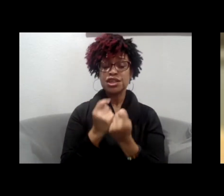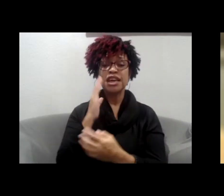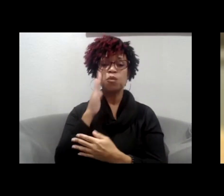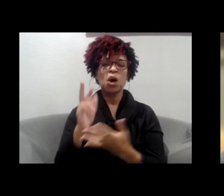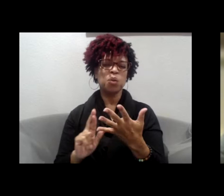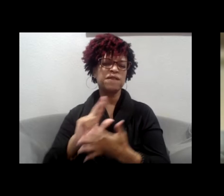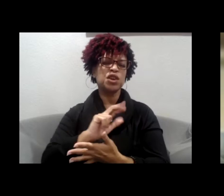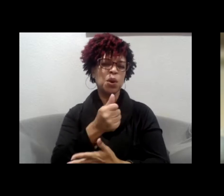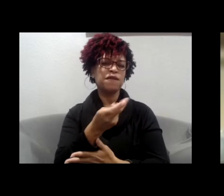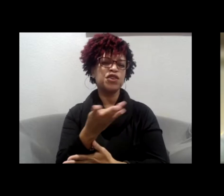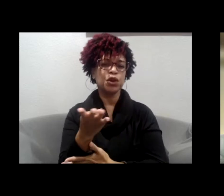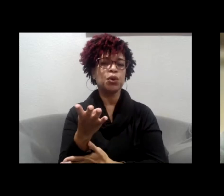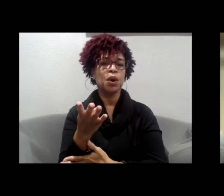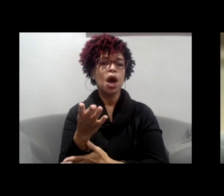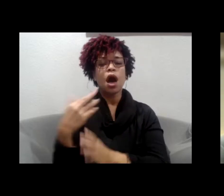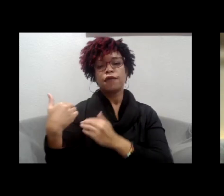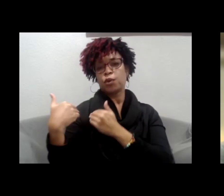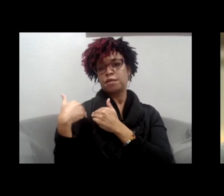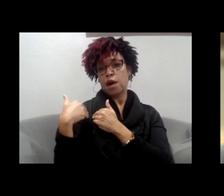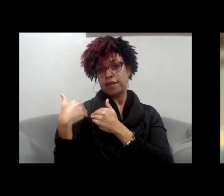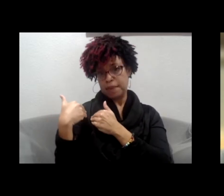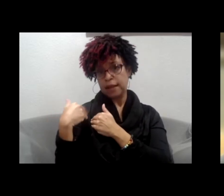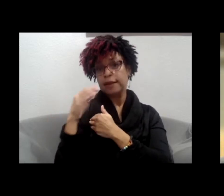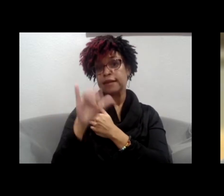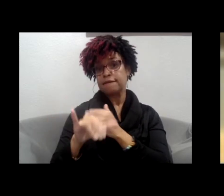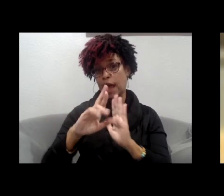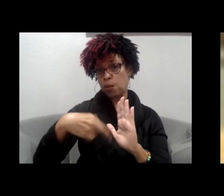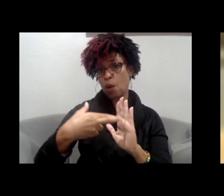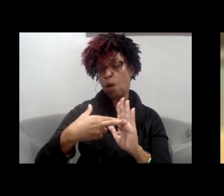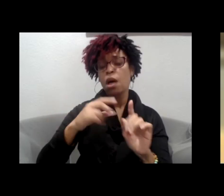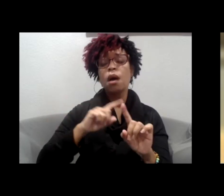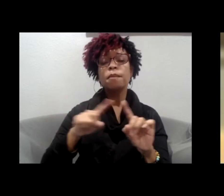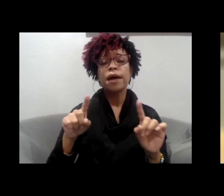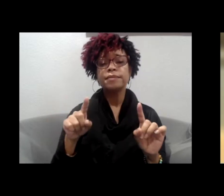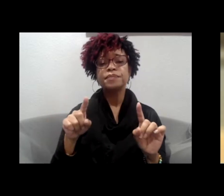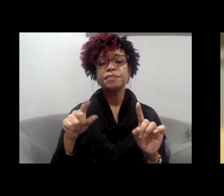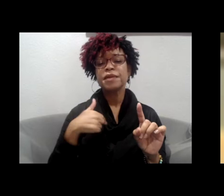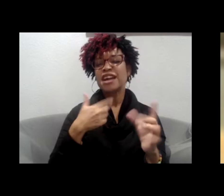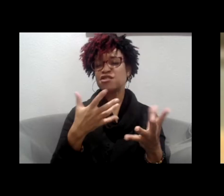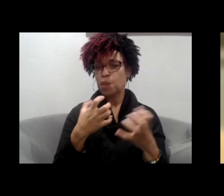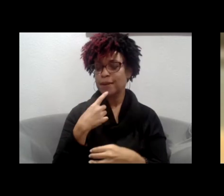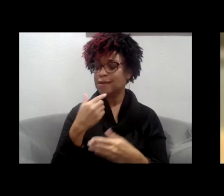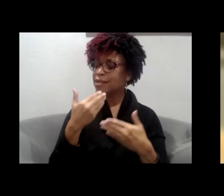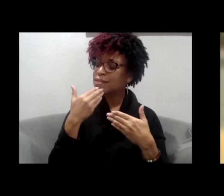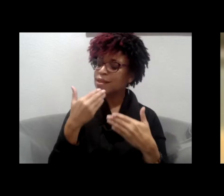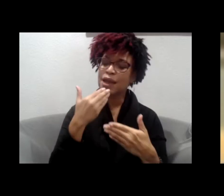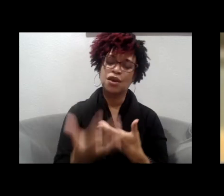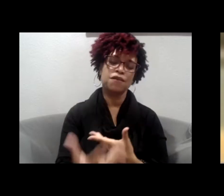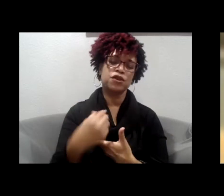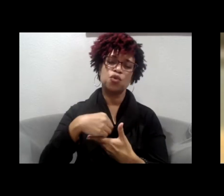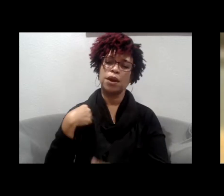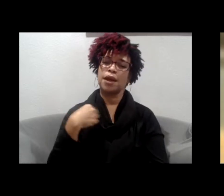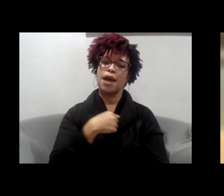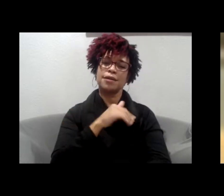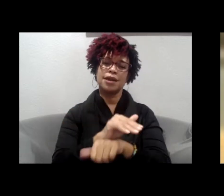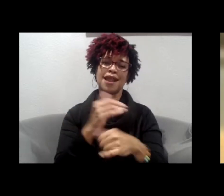some of the delegate responsibilities. But I just wanted to say thank you for joining us tonight. And I'm